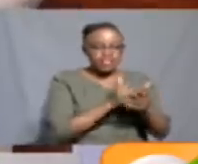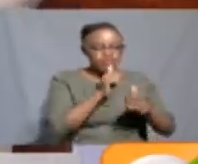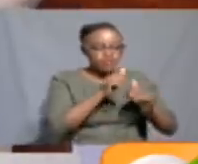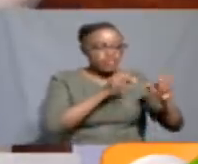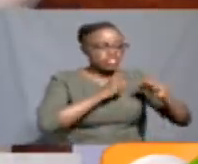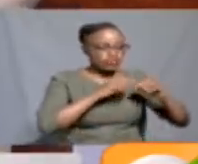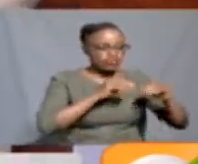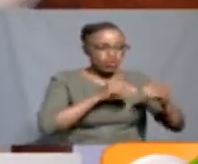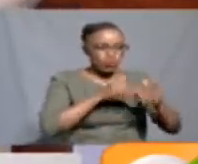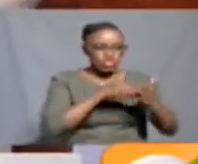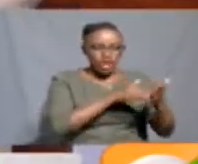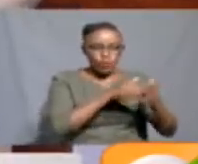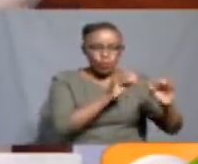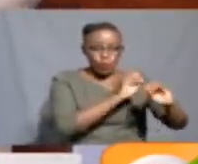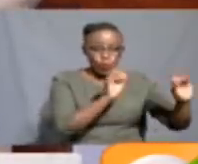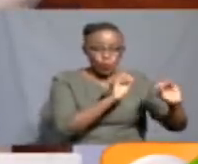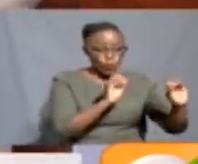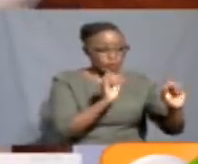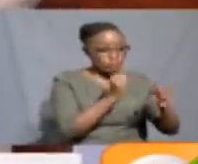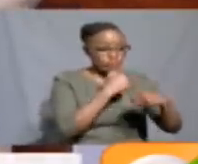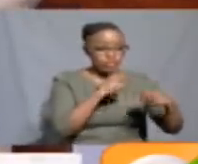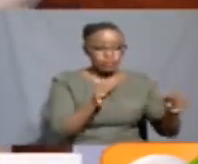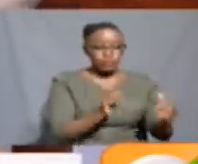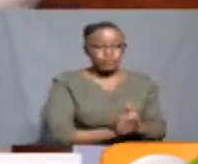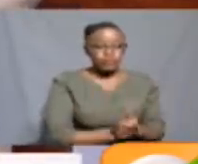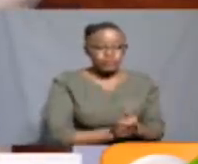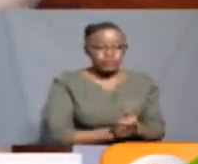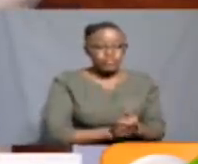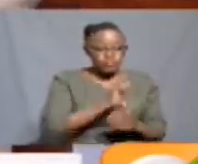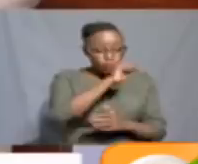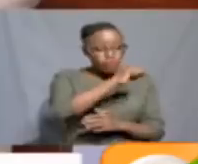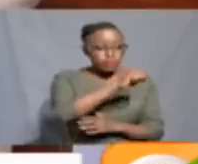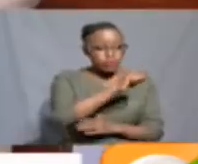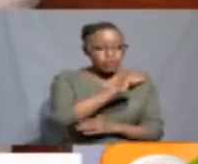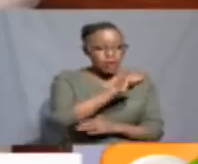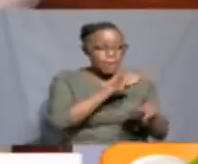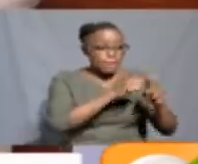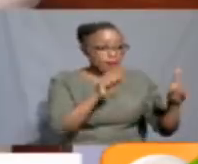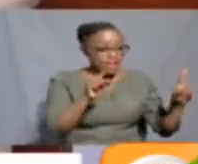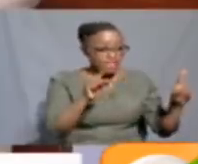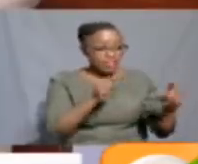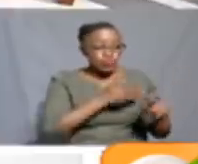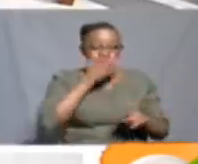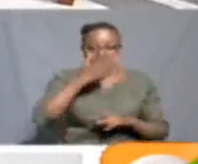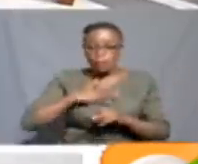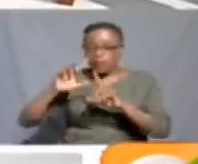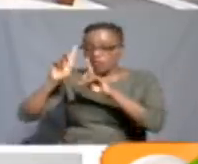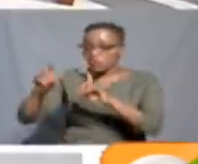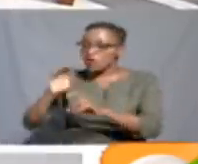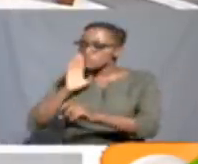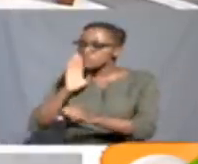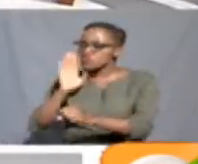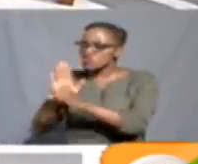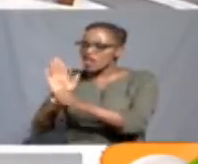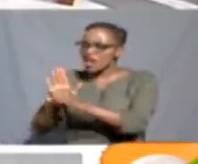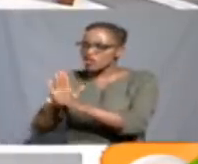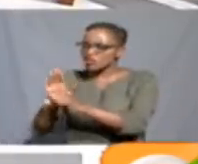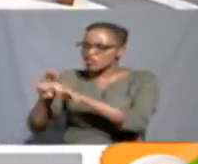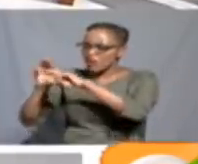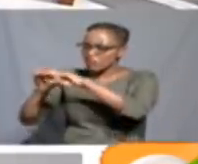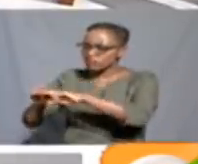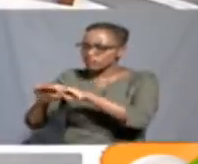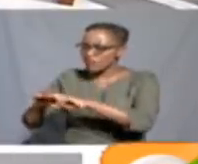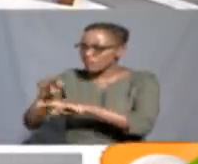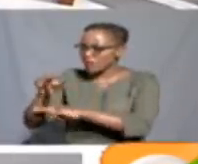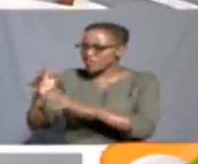them. No. Yeah, you've got to build the economy. And you can. But you're not answering my question. Have we borrowed too much? Have we depended too